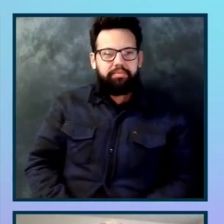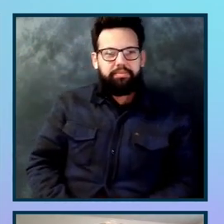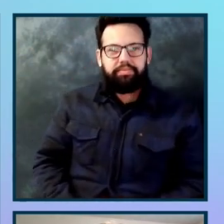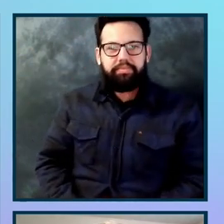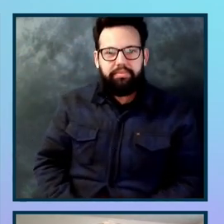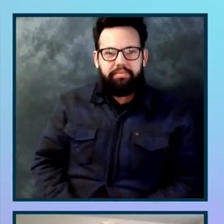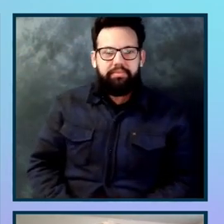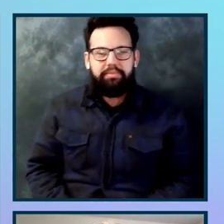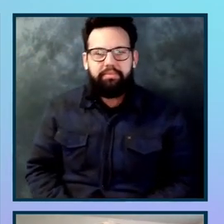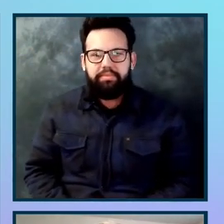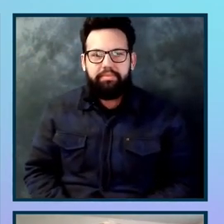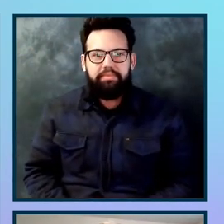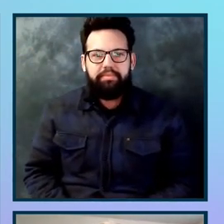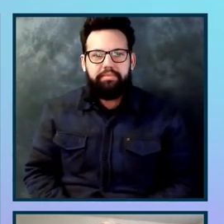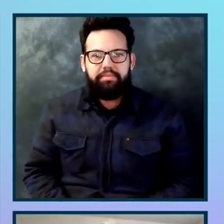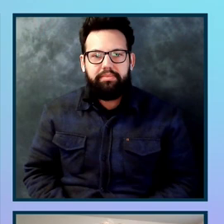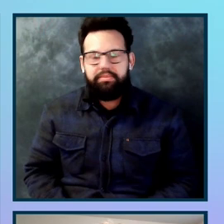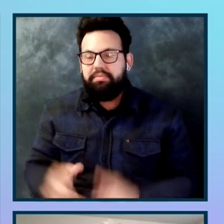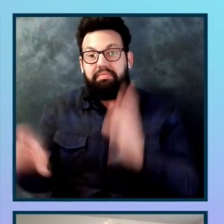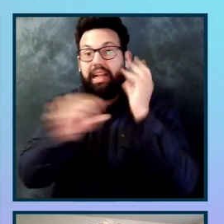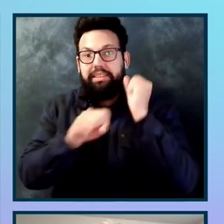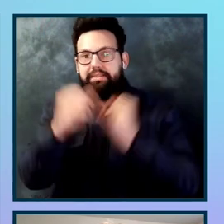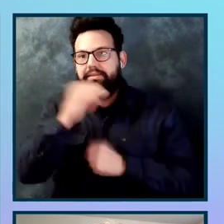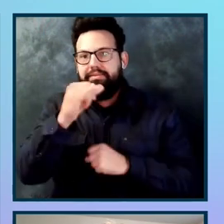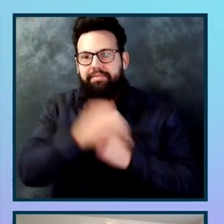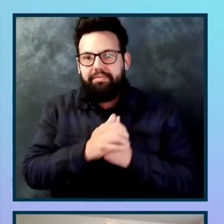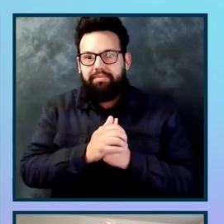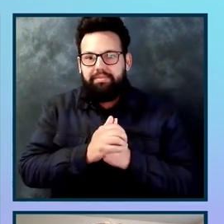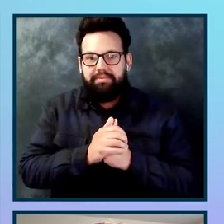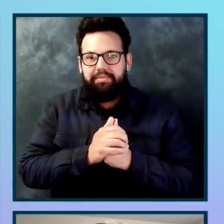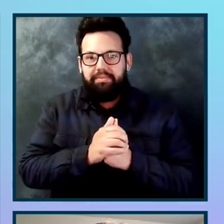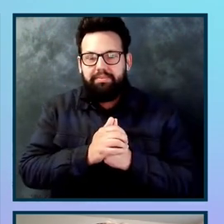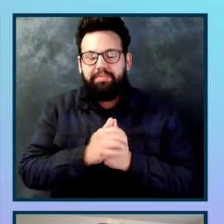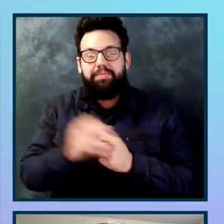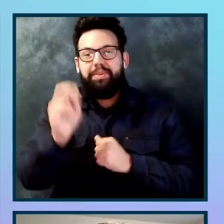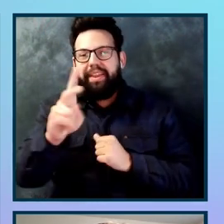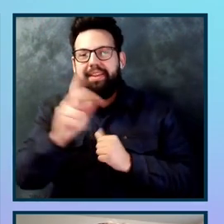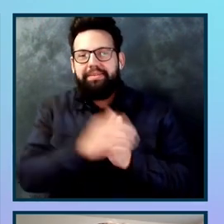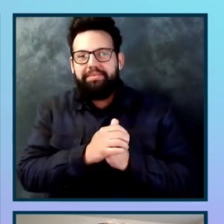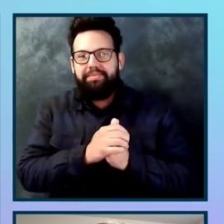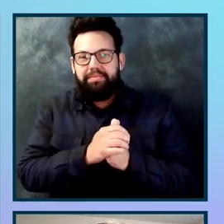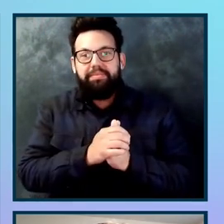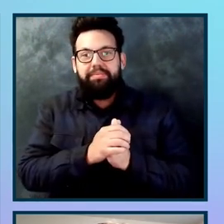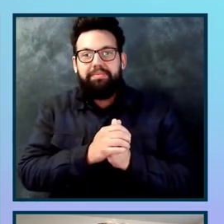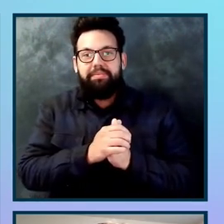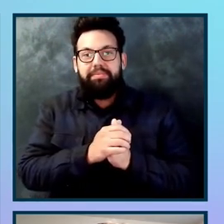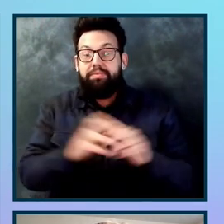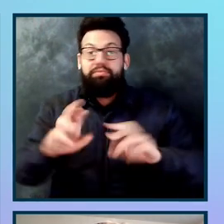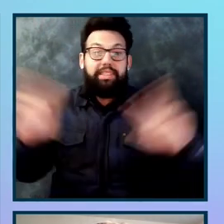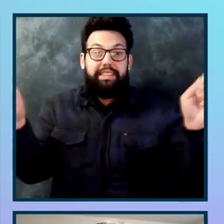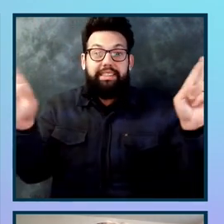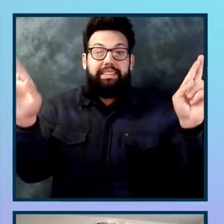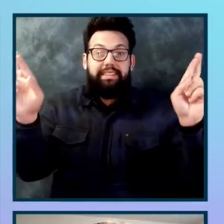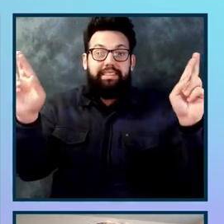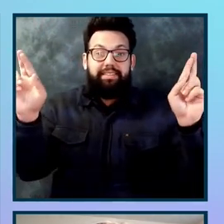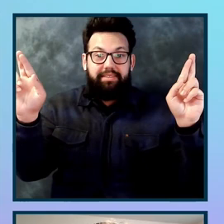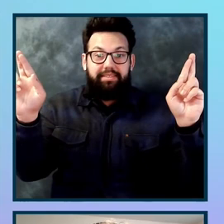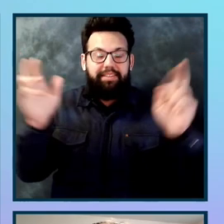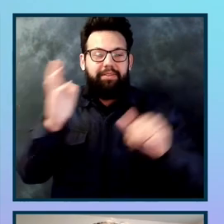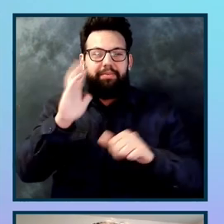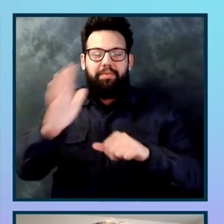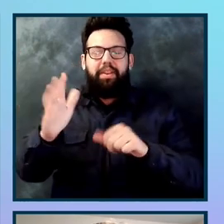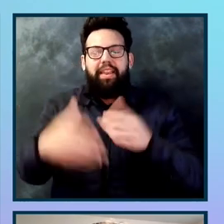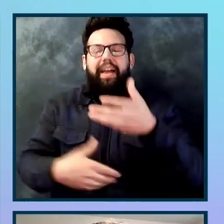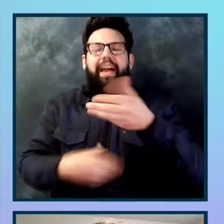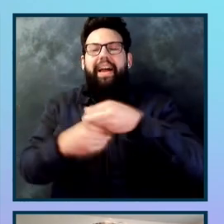Speakers left for Logitech G933 gaming wireless. All right, so now we have screen reader audio. I'm going to slow it down a little bit. Slower,